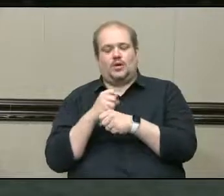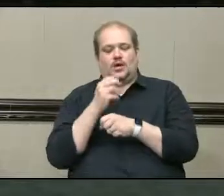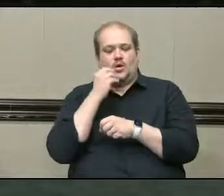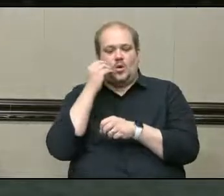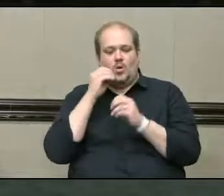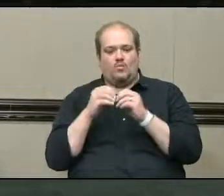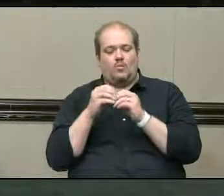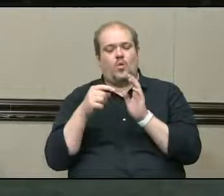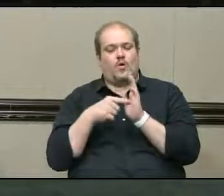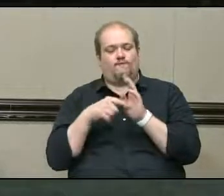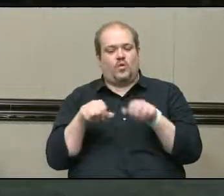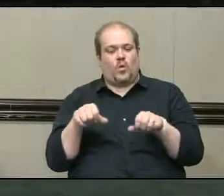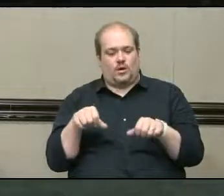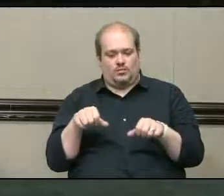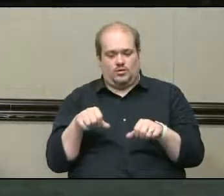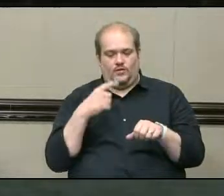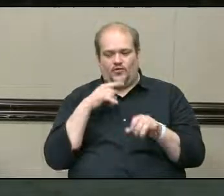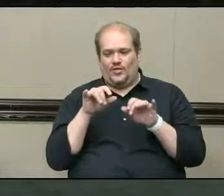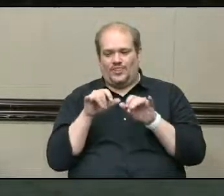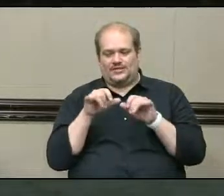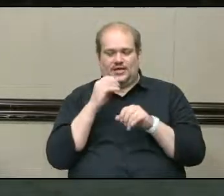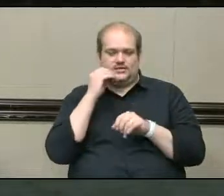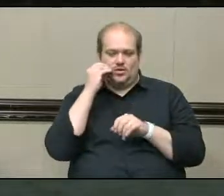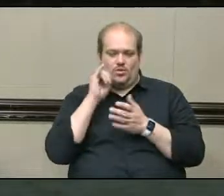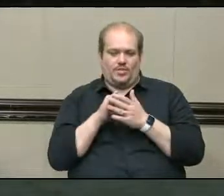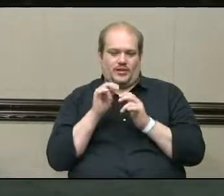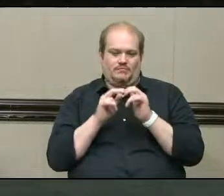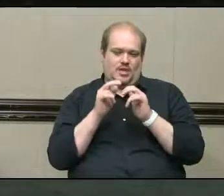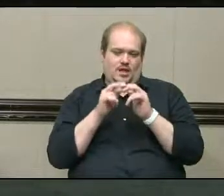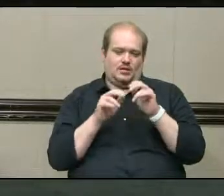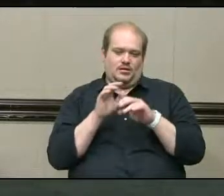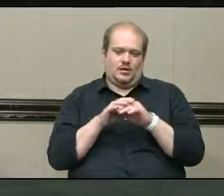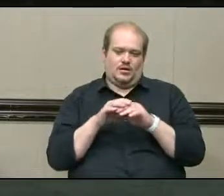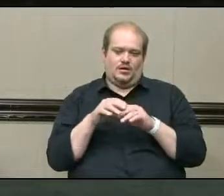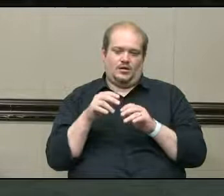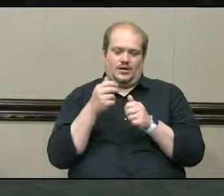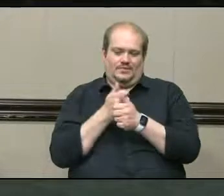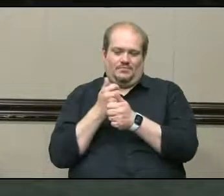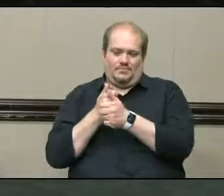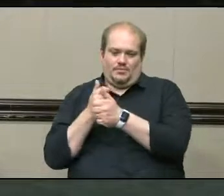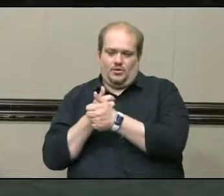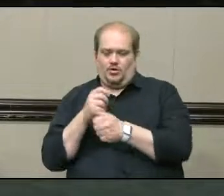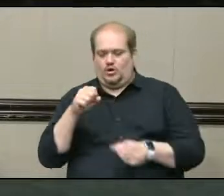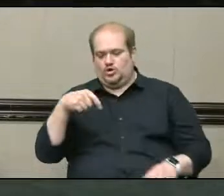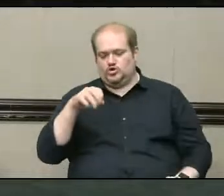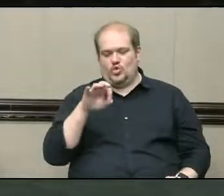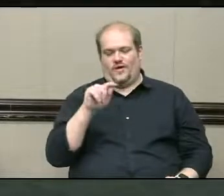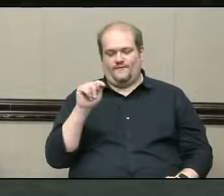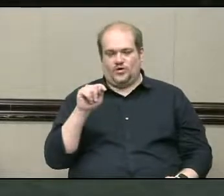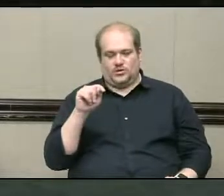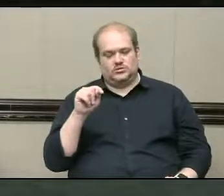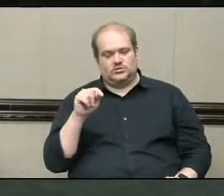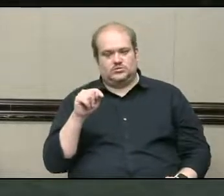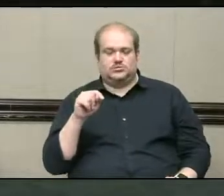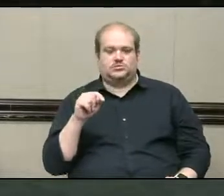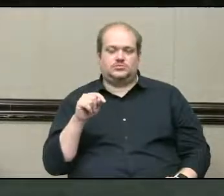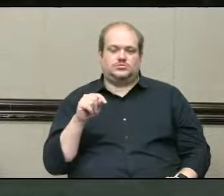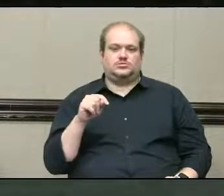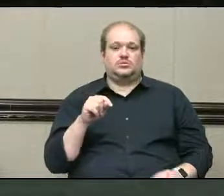homes more affordable just for the size of the home that is being built on a per square foot basis. To some of